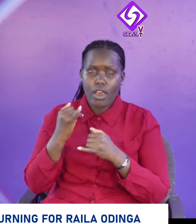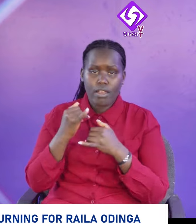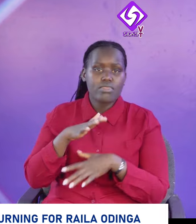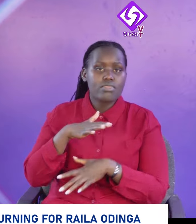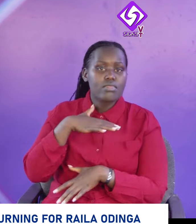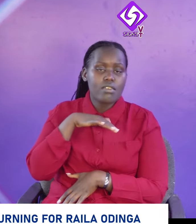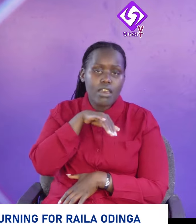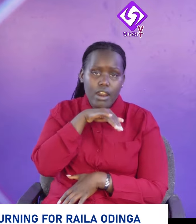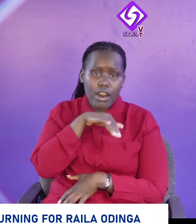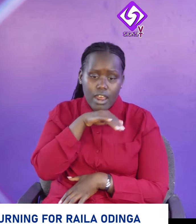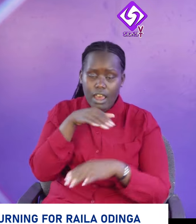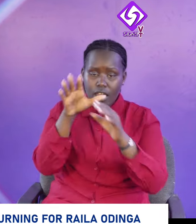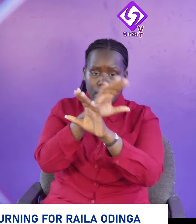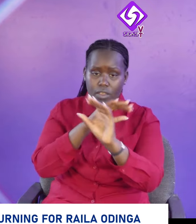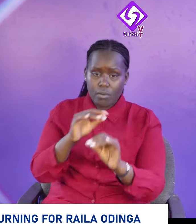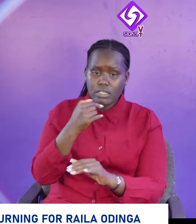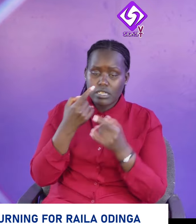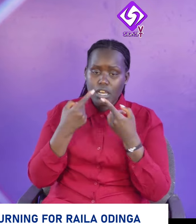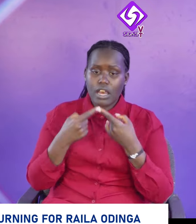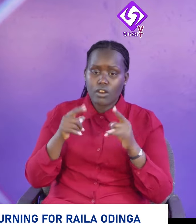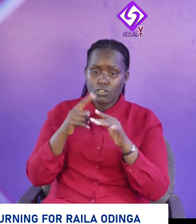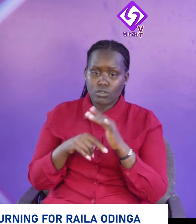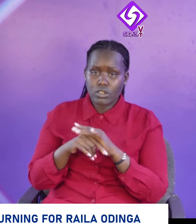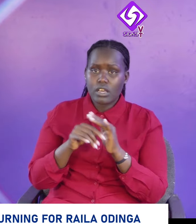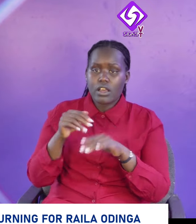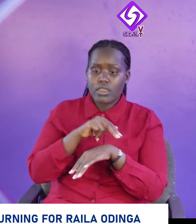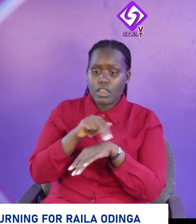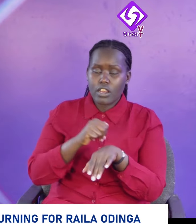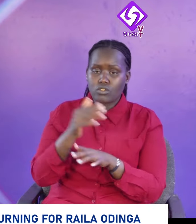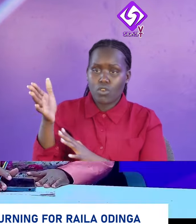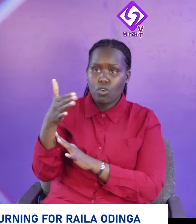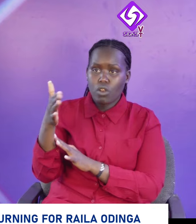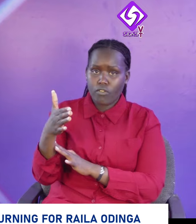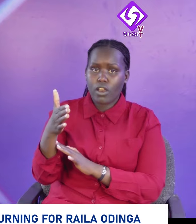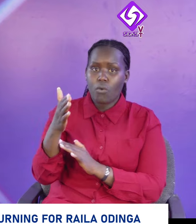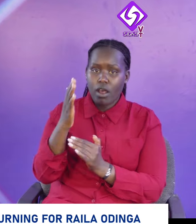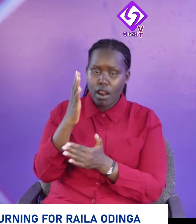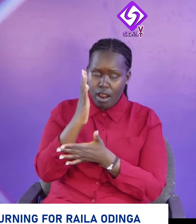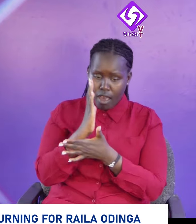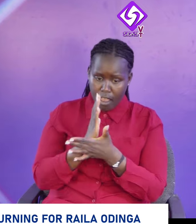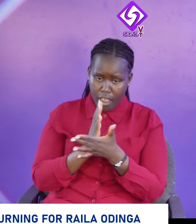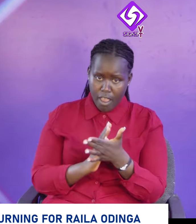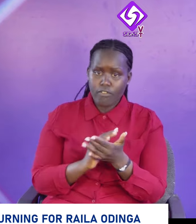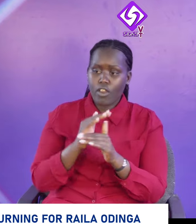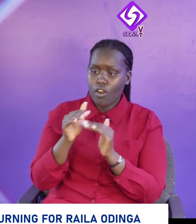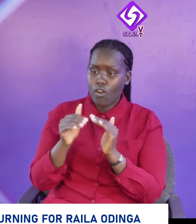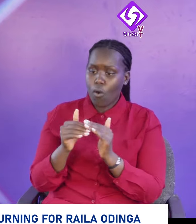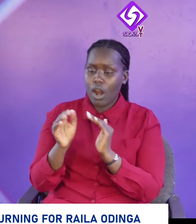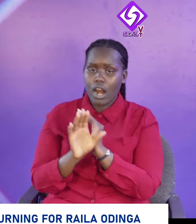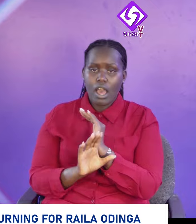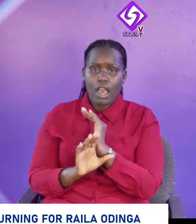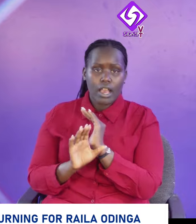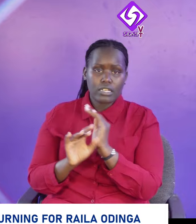the President announced that the national flag will fly half-mast across the country and